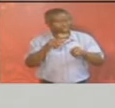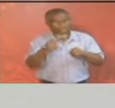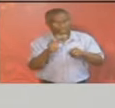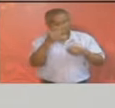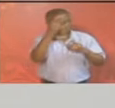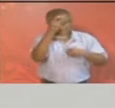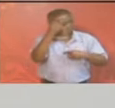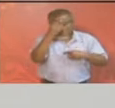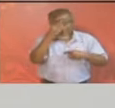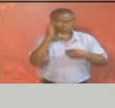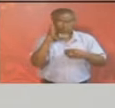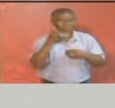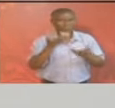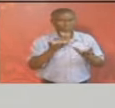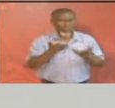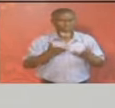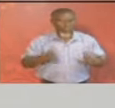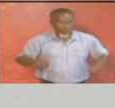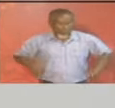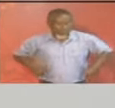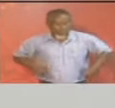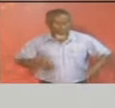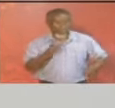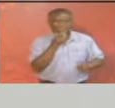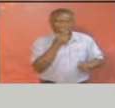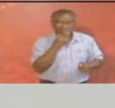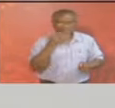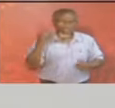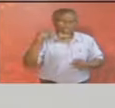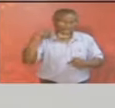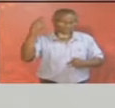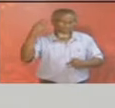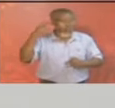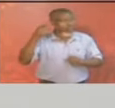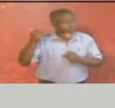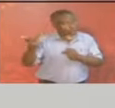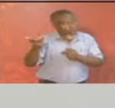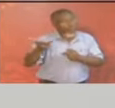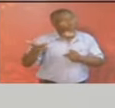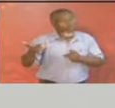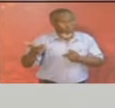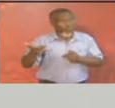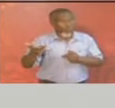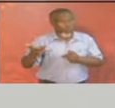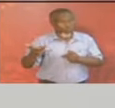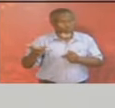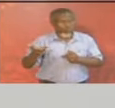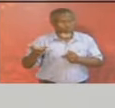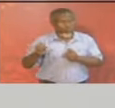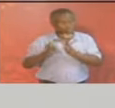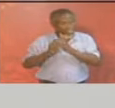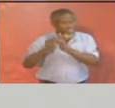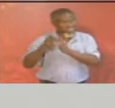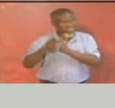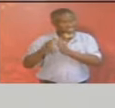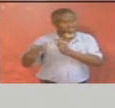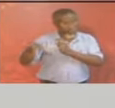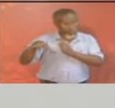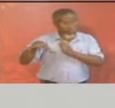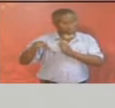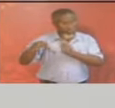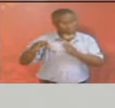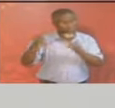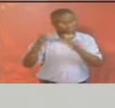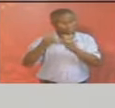hypertension, the diabetes, the other immune conditions that may weaken your immune system. Those seem to be having more of an